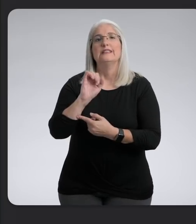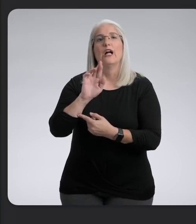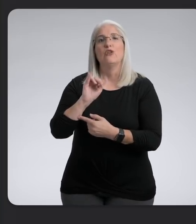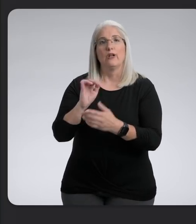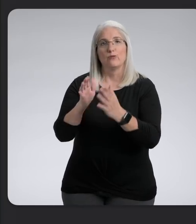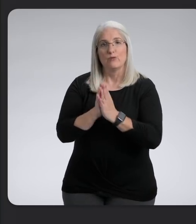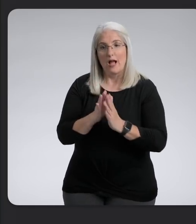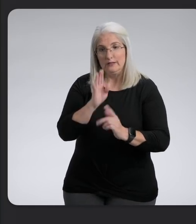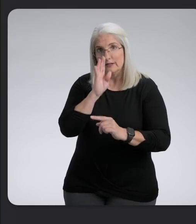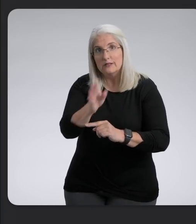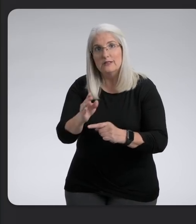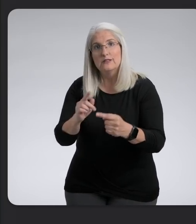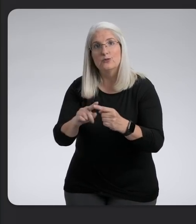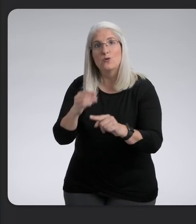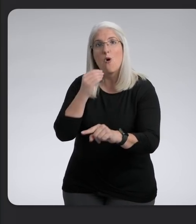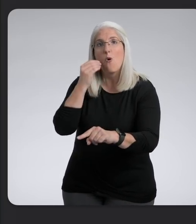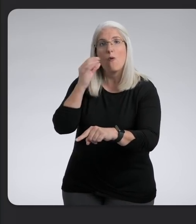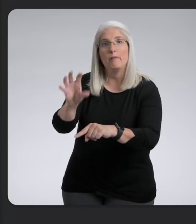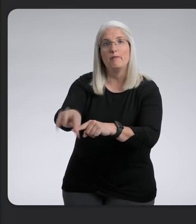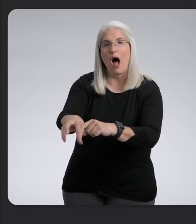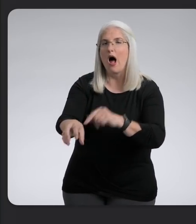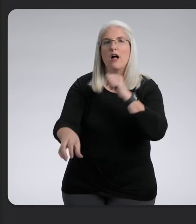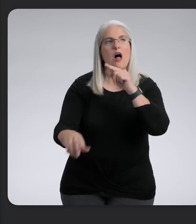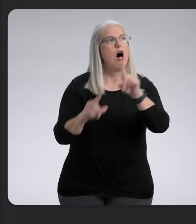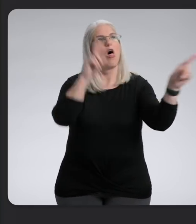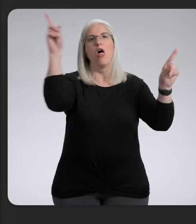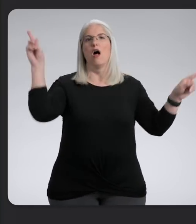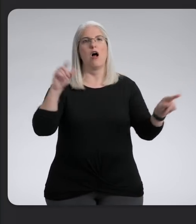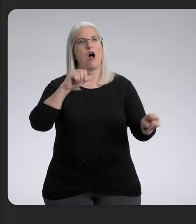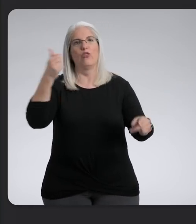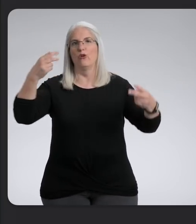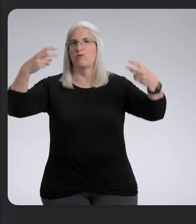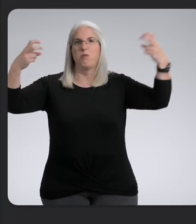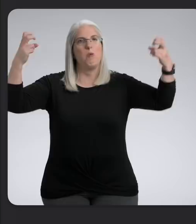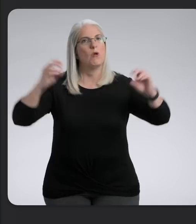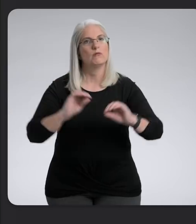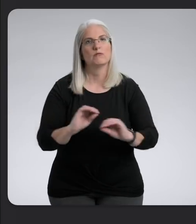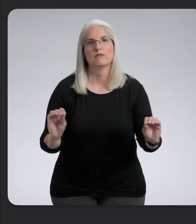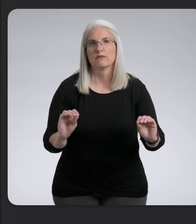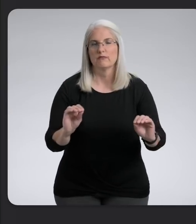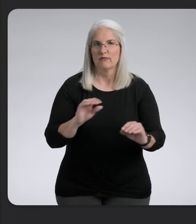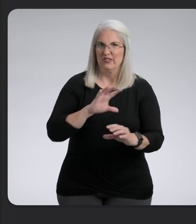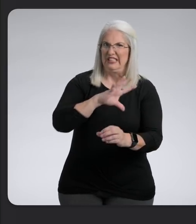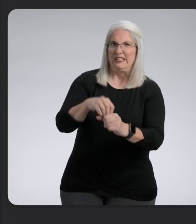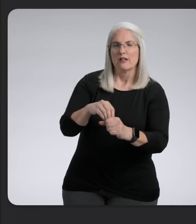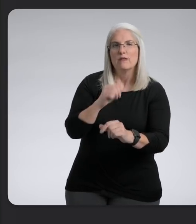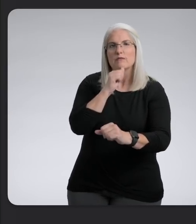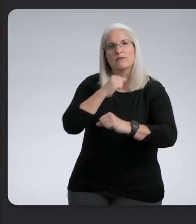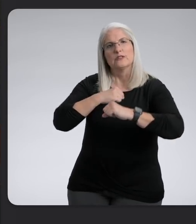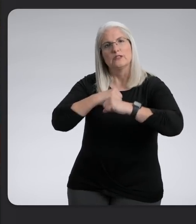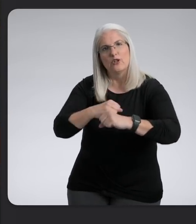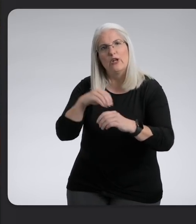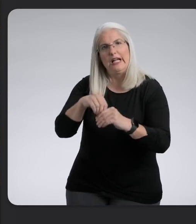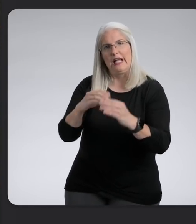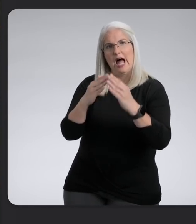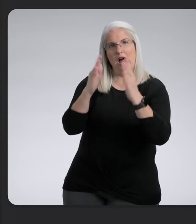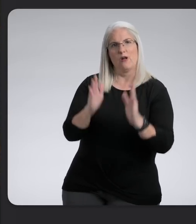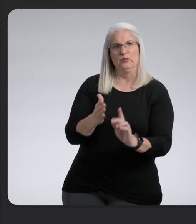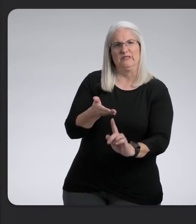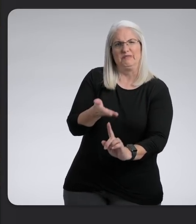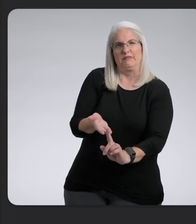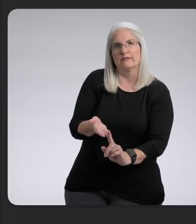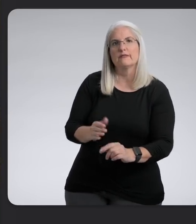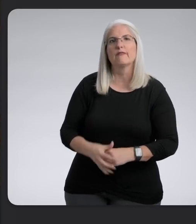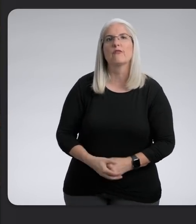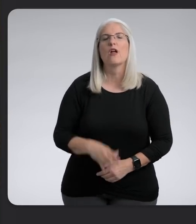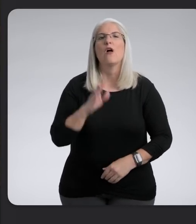going to any third-party servers, providing the privacy you expect from Apple. Accessories enabled with Siri will be available starting later